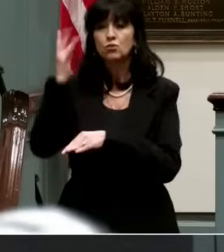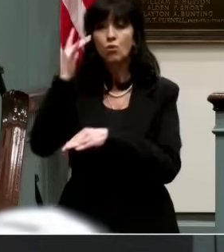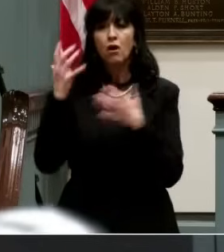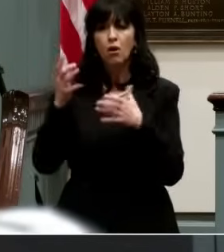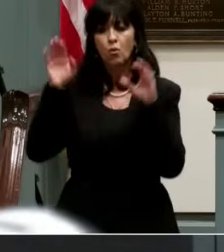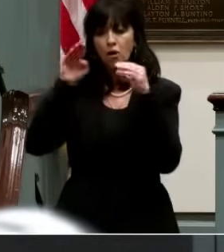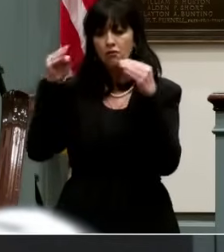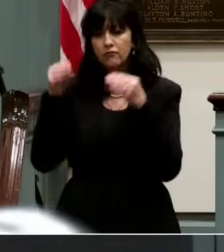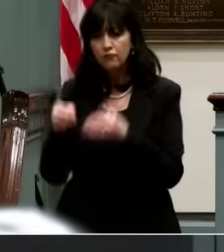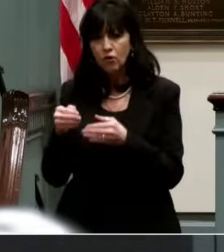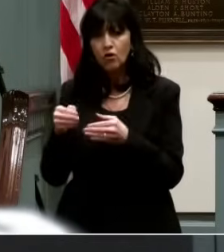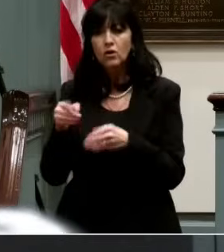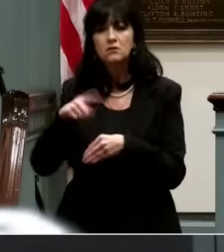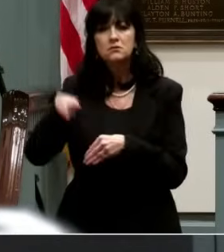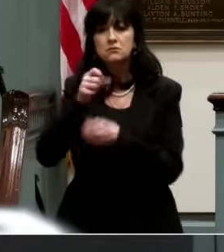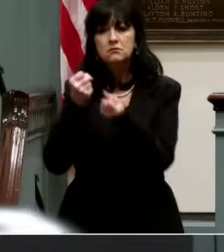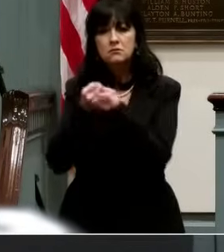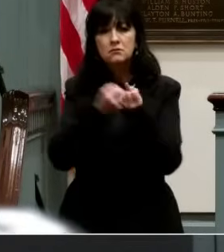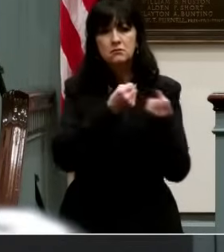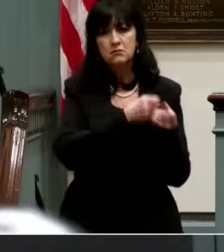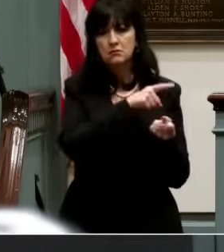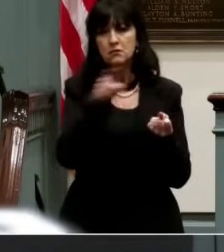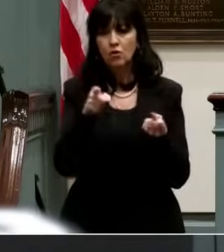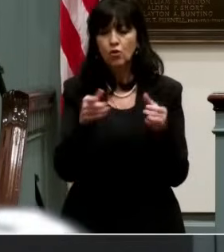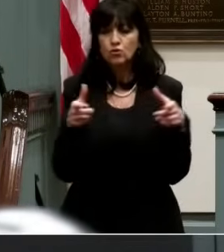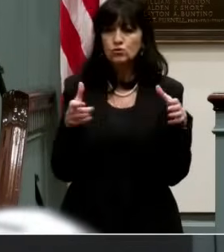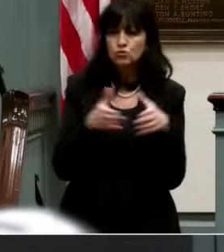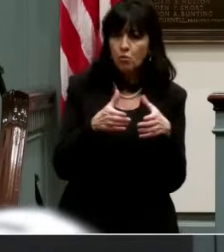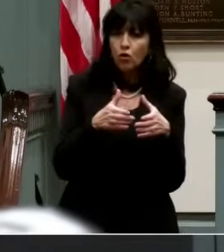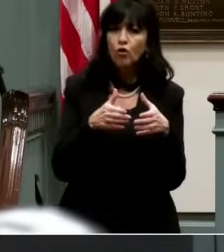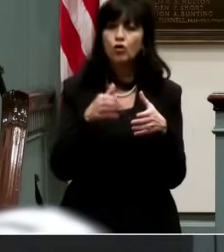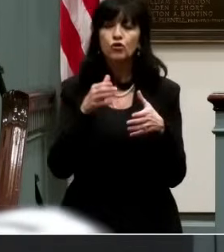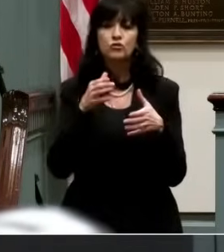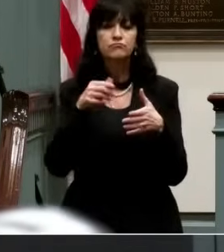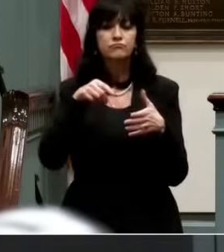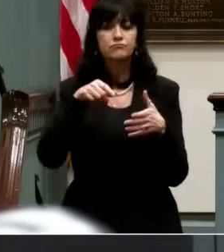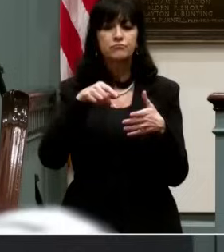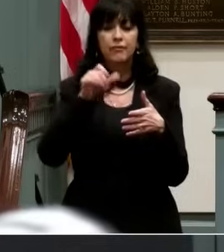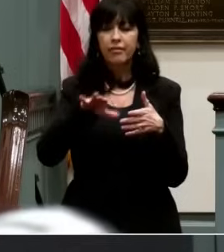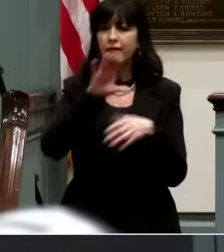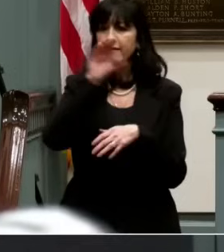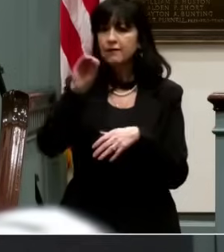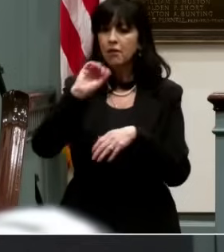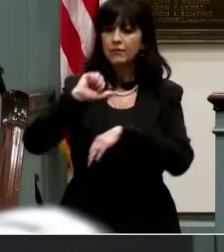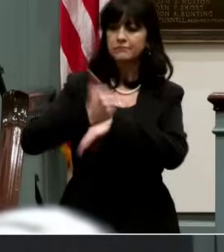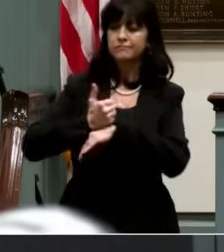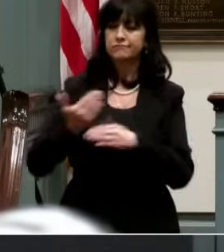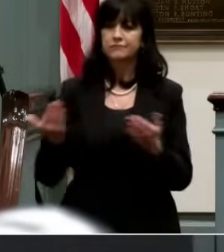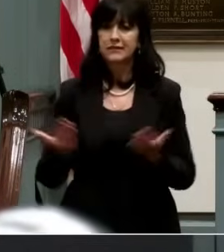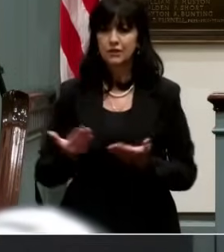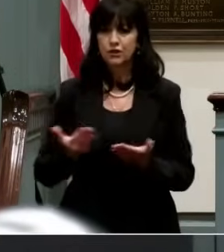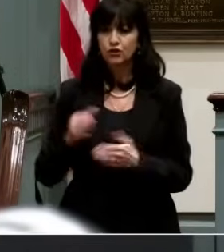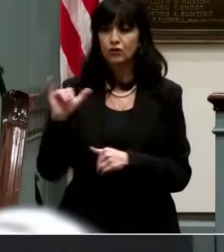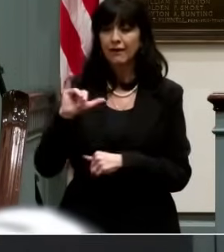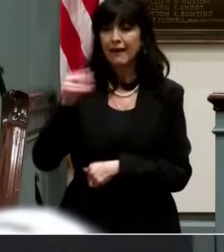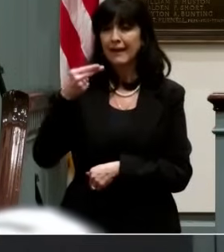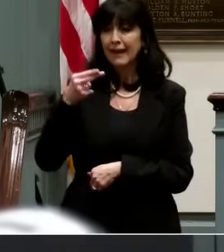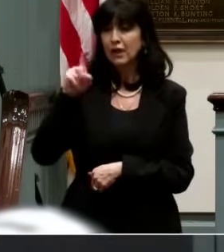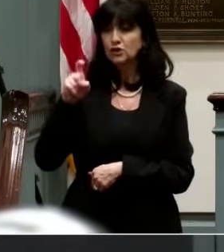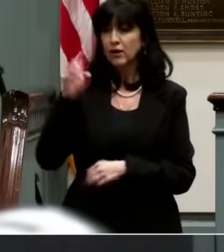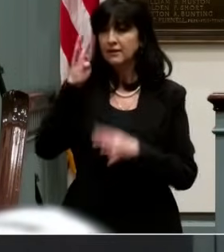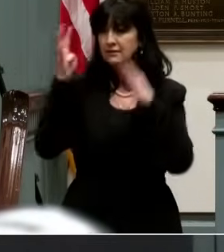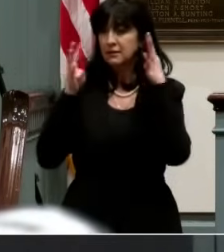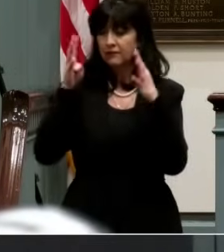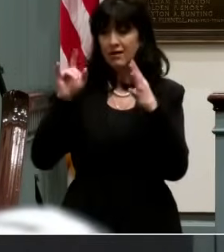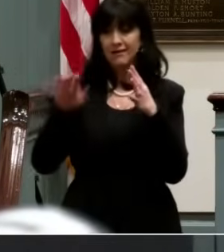smaller, homegrown companies and entrepreneurs. Companies like HX Innovations. HX is a